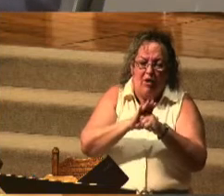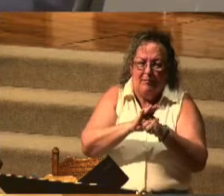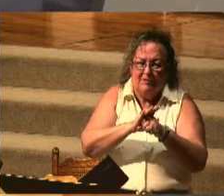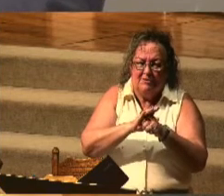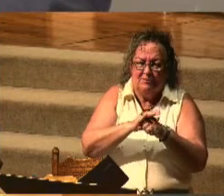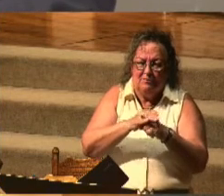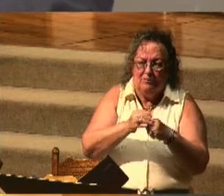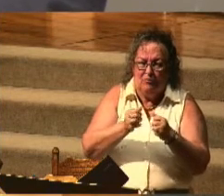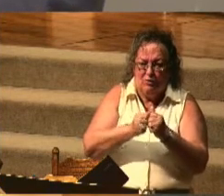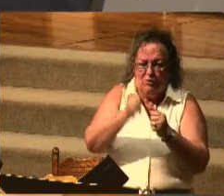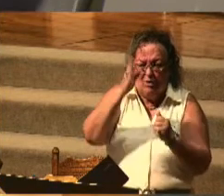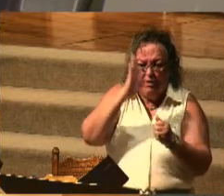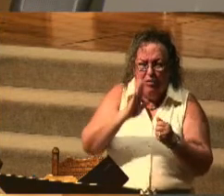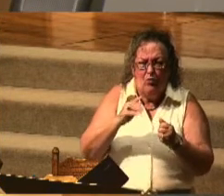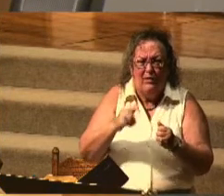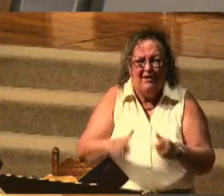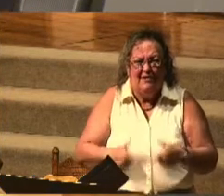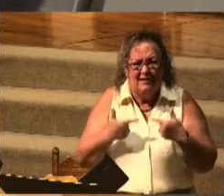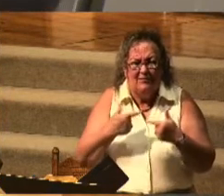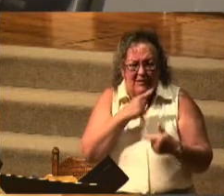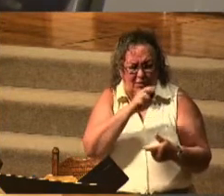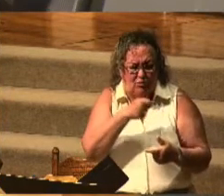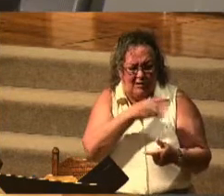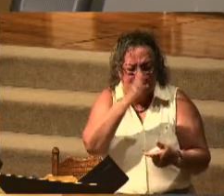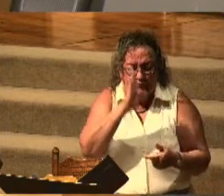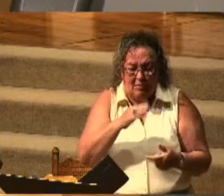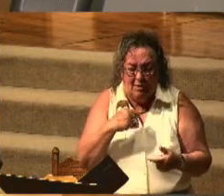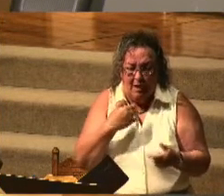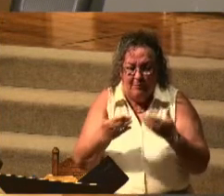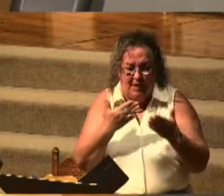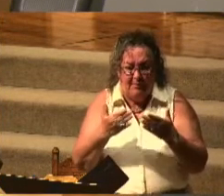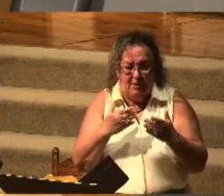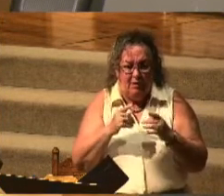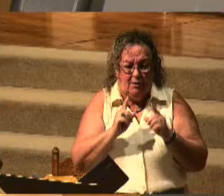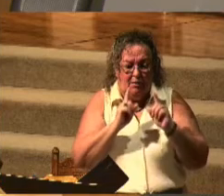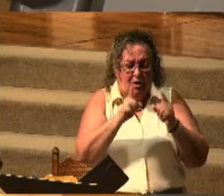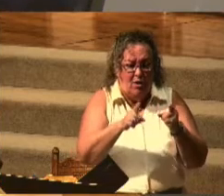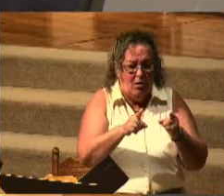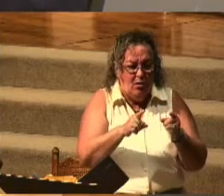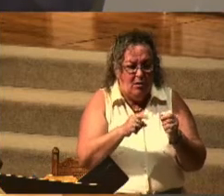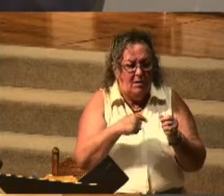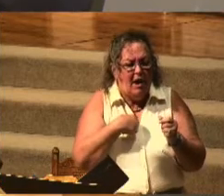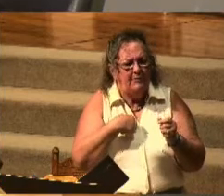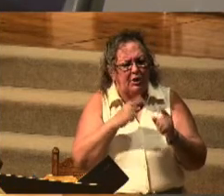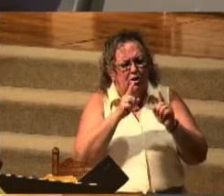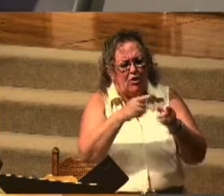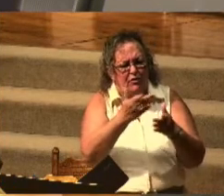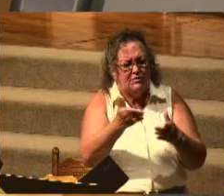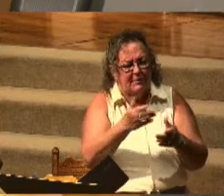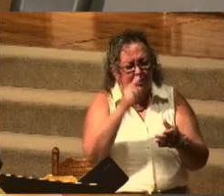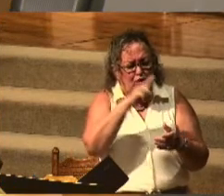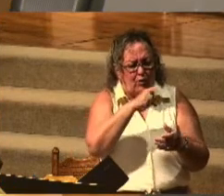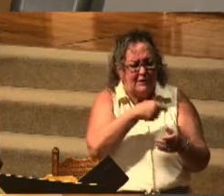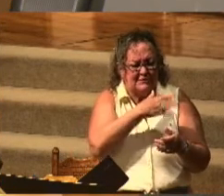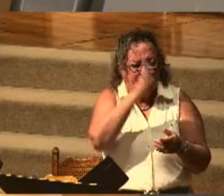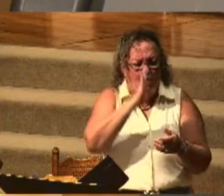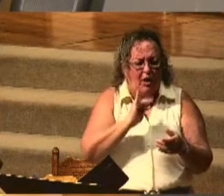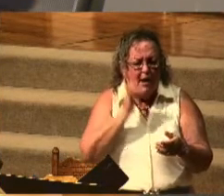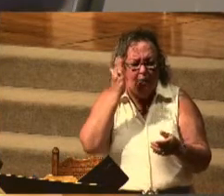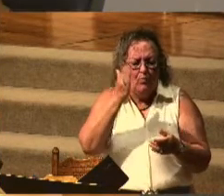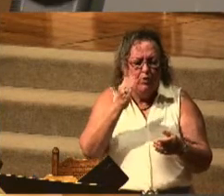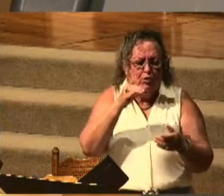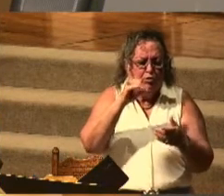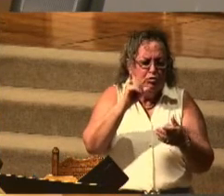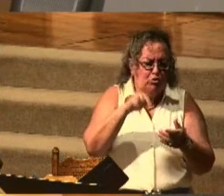God. You know, we say, I might be going here. By the grace of God, I'll be there. By the grace of God, I'm going to do this. By the